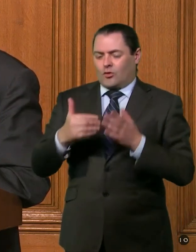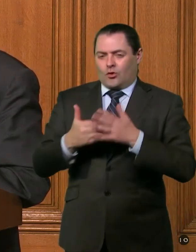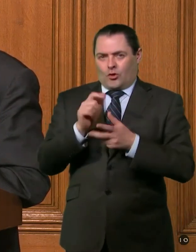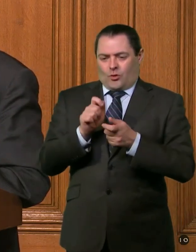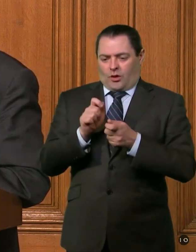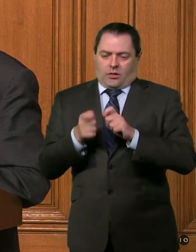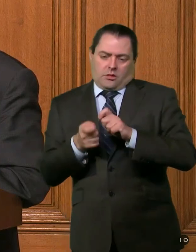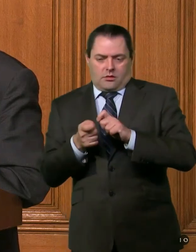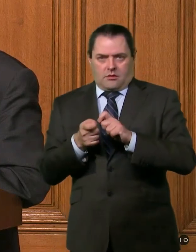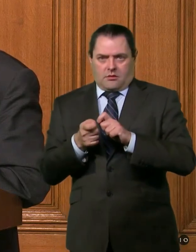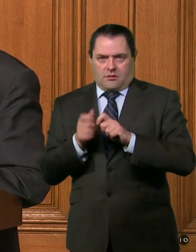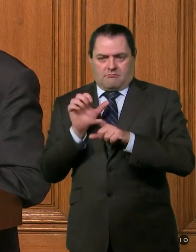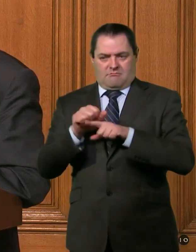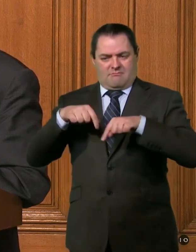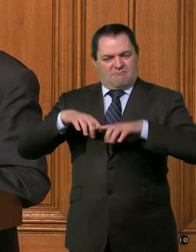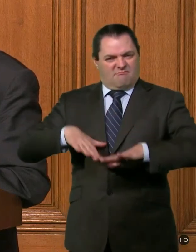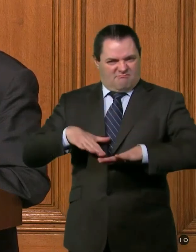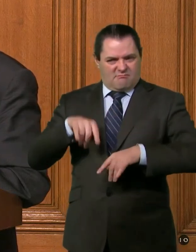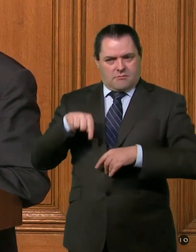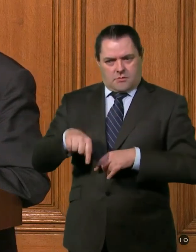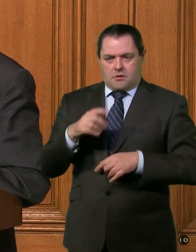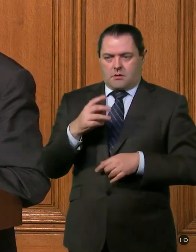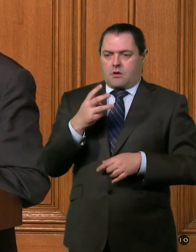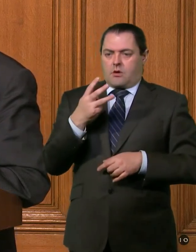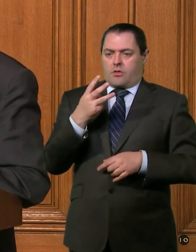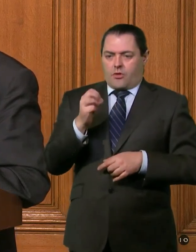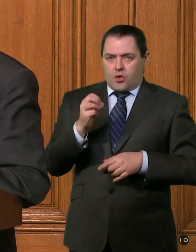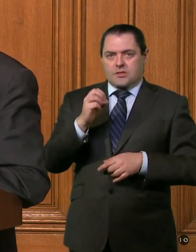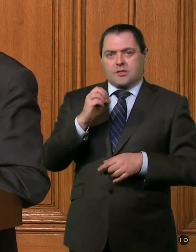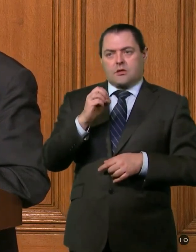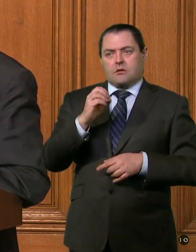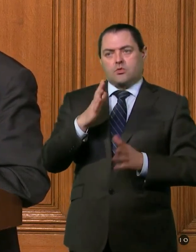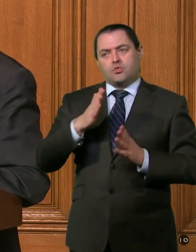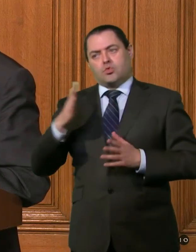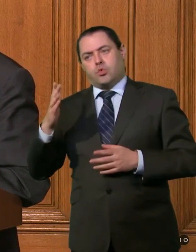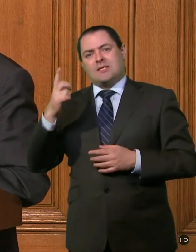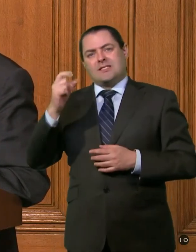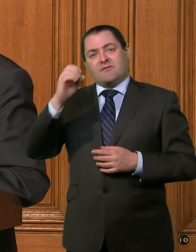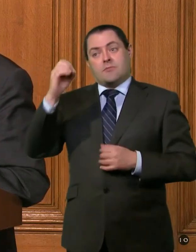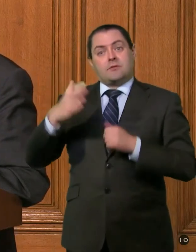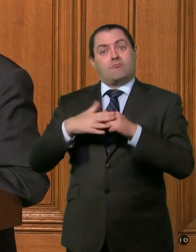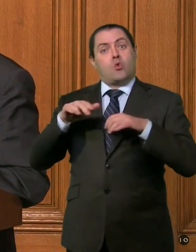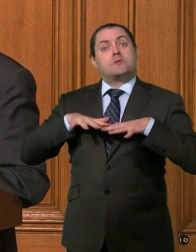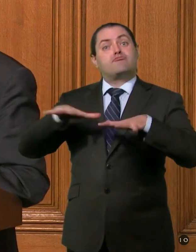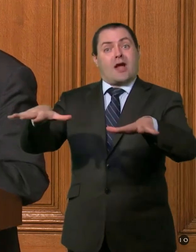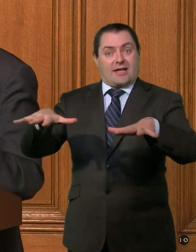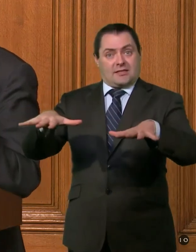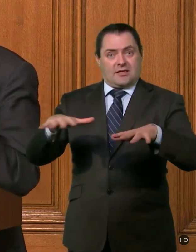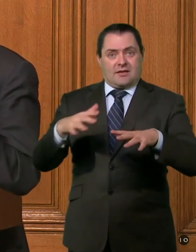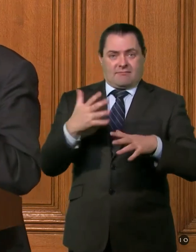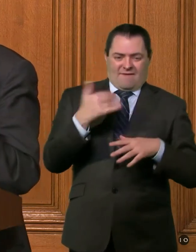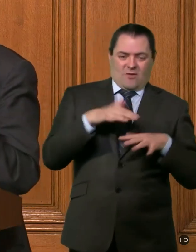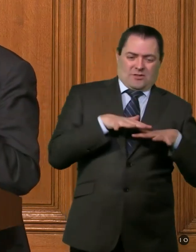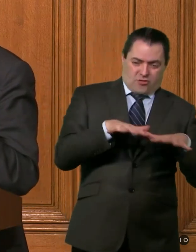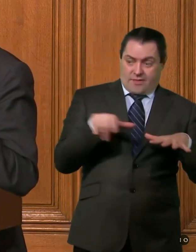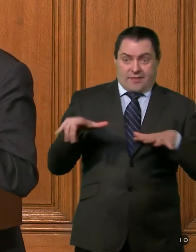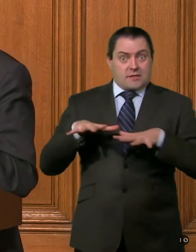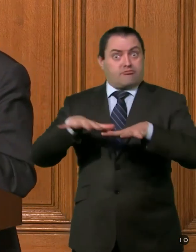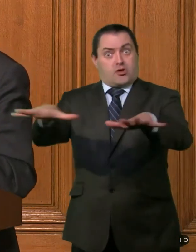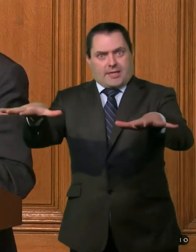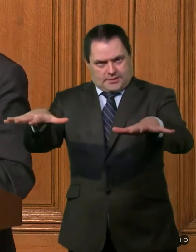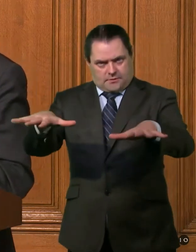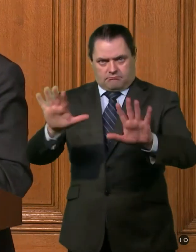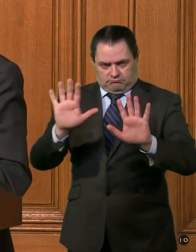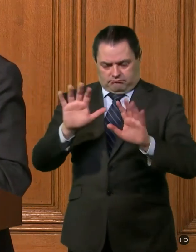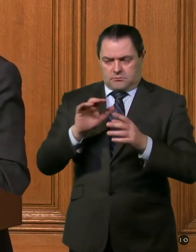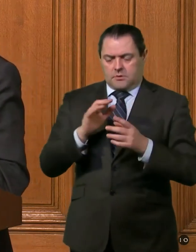and 70% more transmissible, spreads more easily. In terms of the mortality, what we said was that there's a